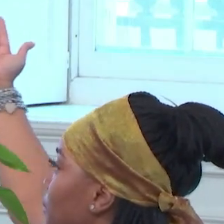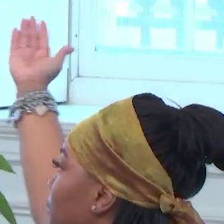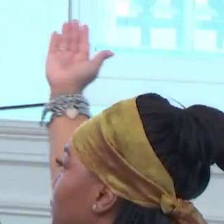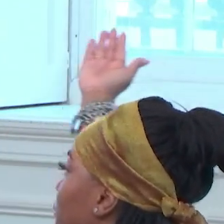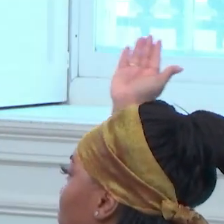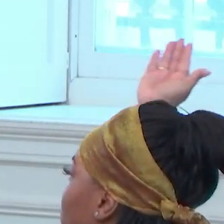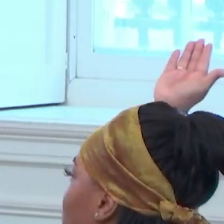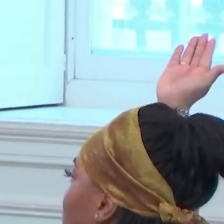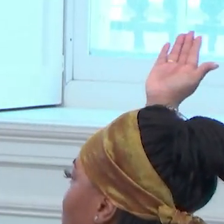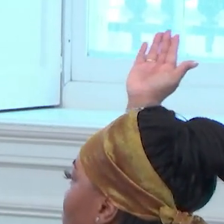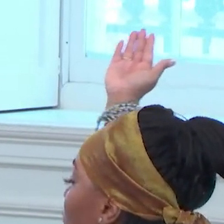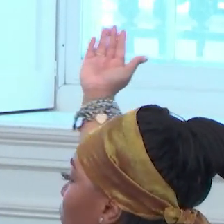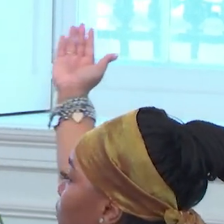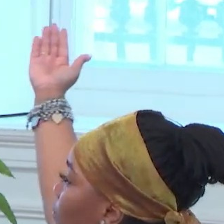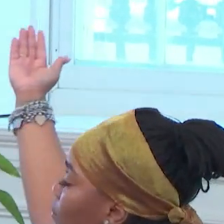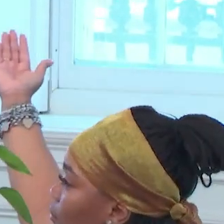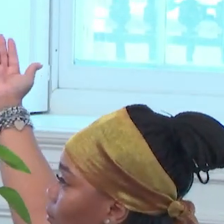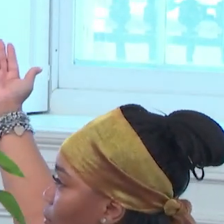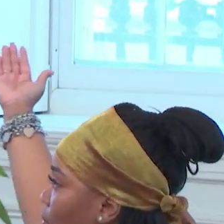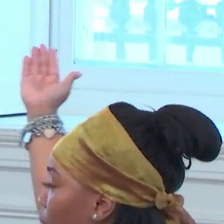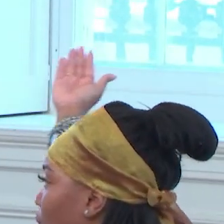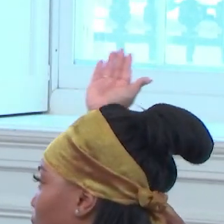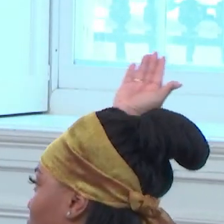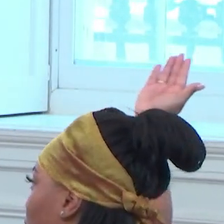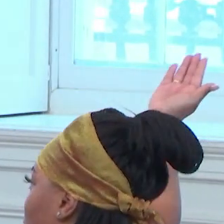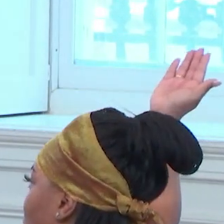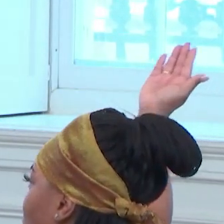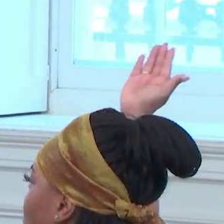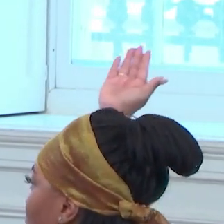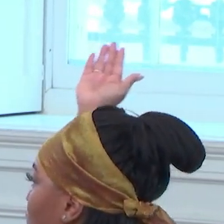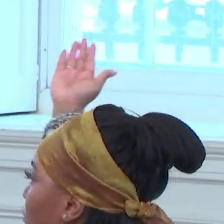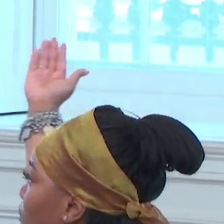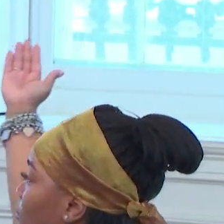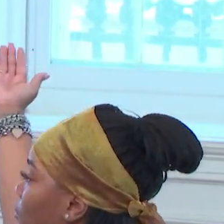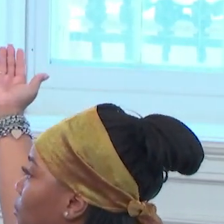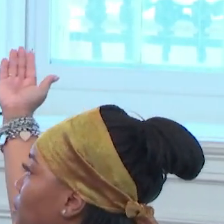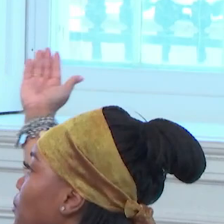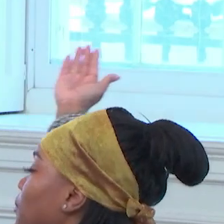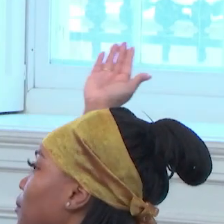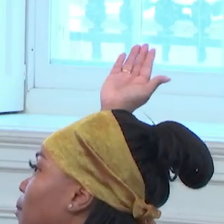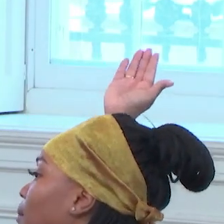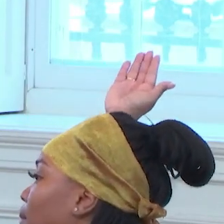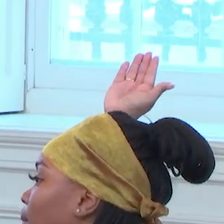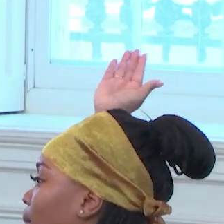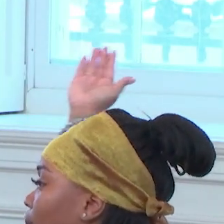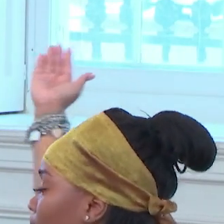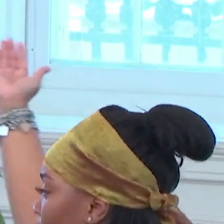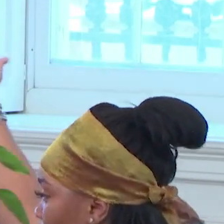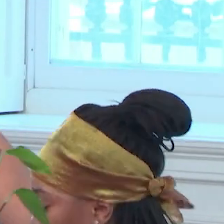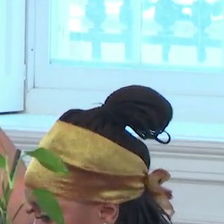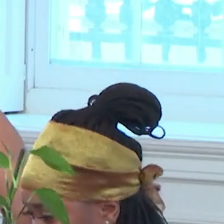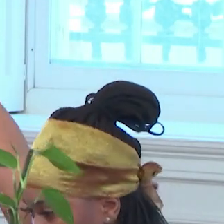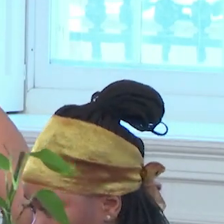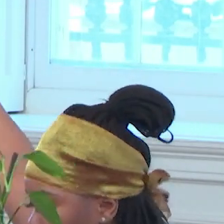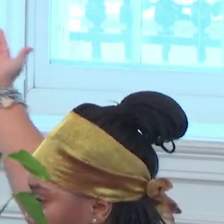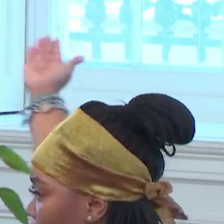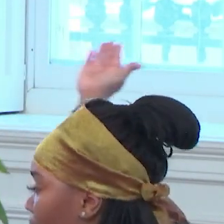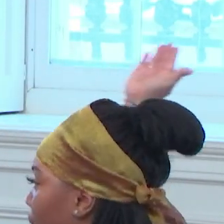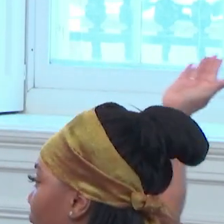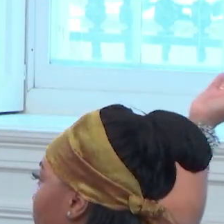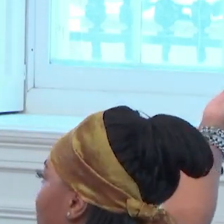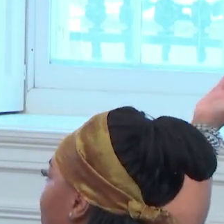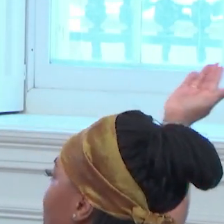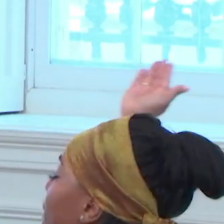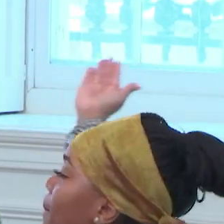hair, different bases in our voice, complete beauty. The same Creator that created us